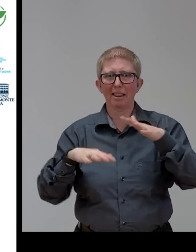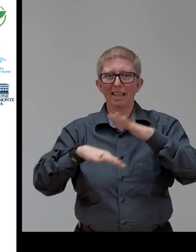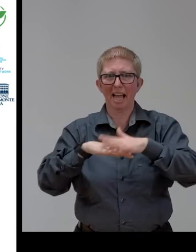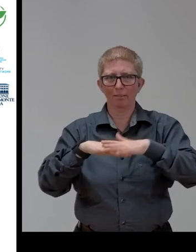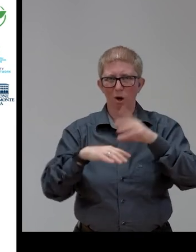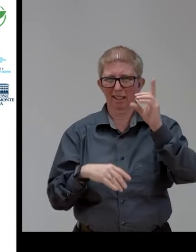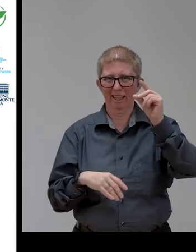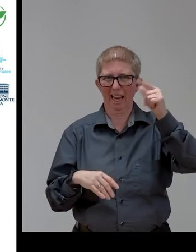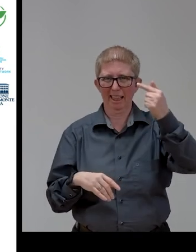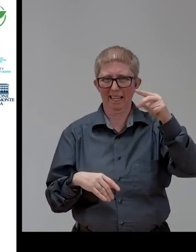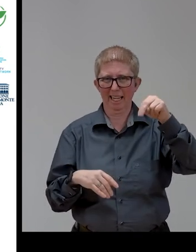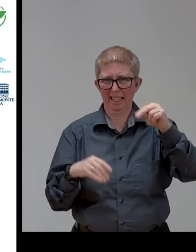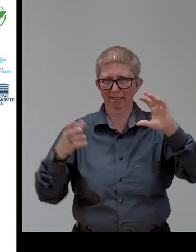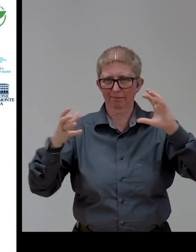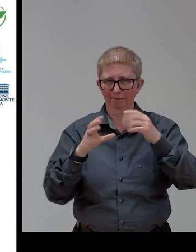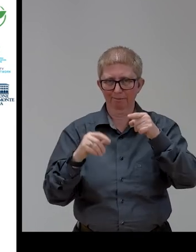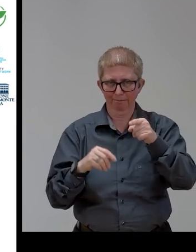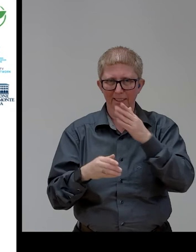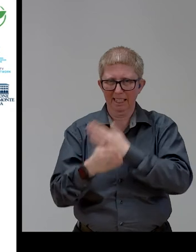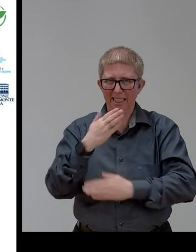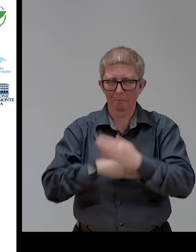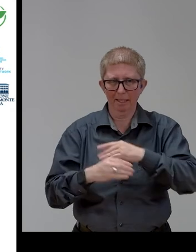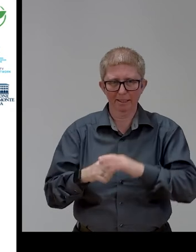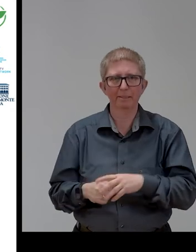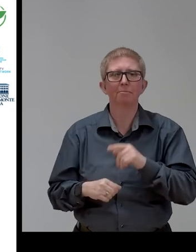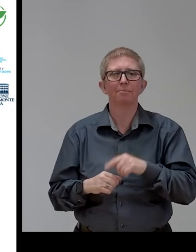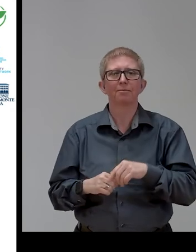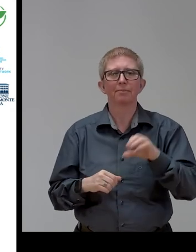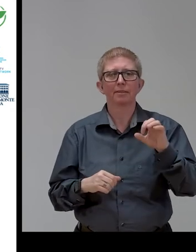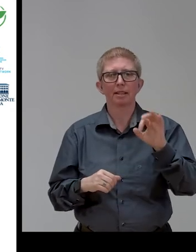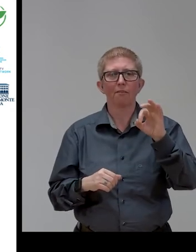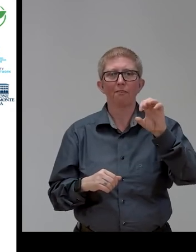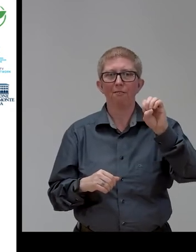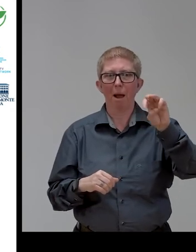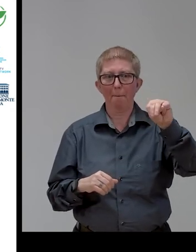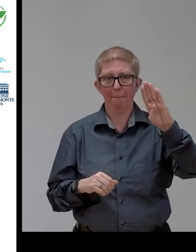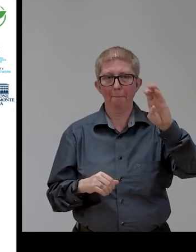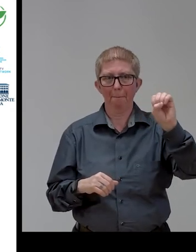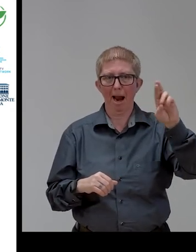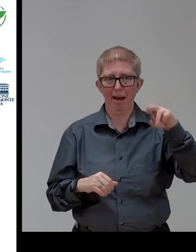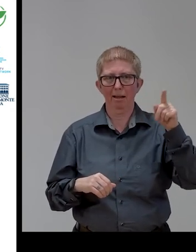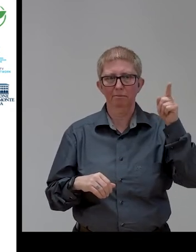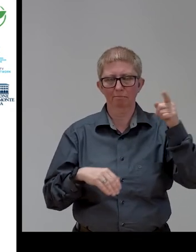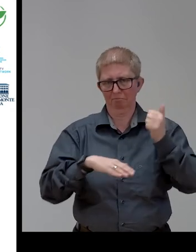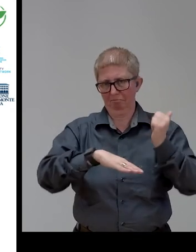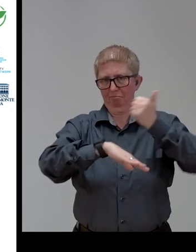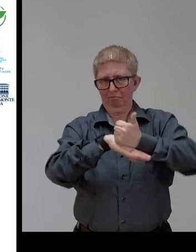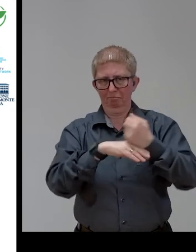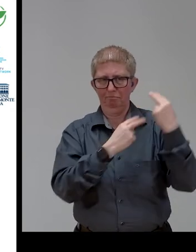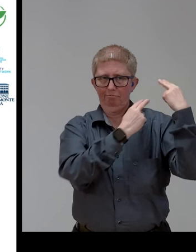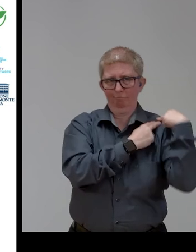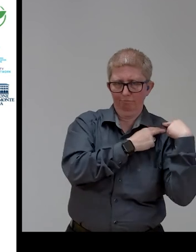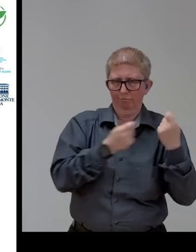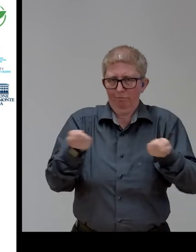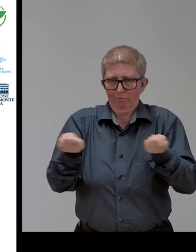Mr. Michael Fembeck is our chair. So we are learning a lot from the Zero Project conference that takes